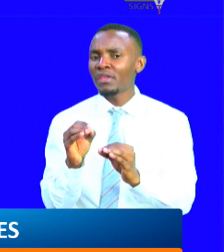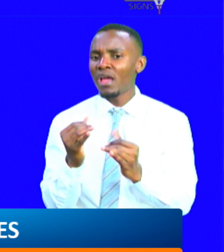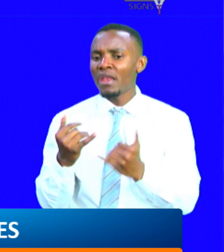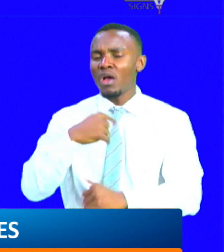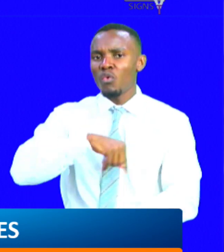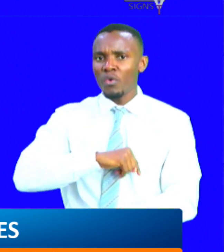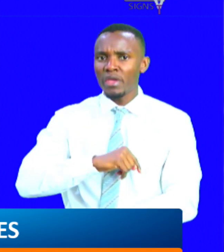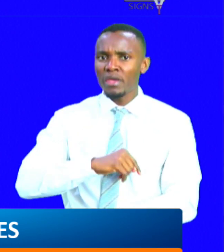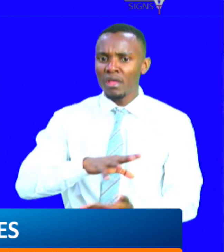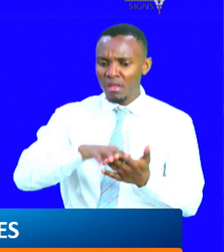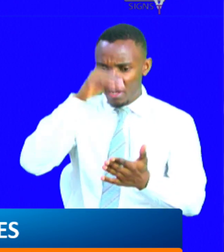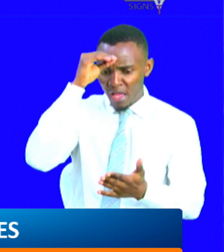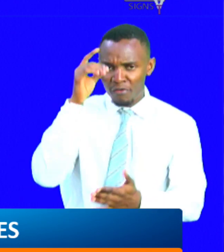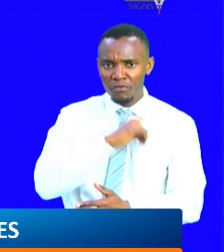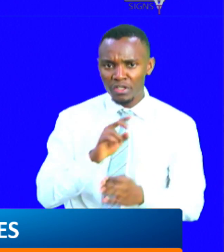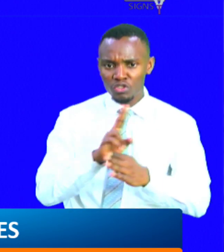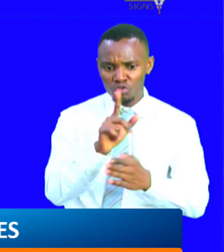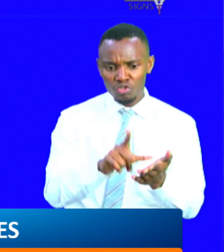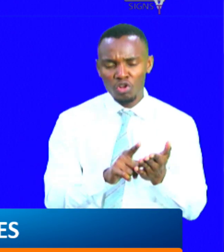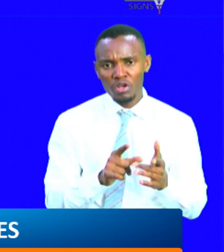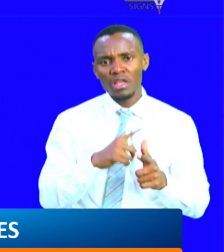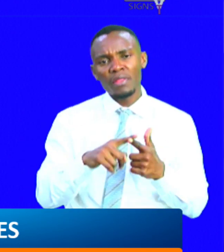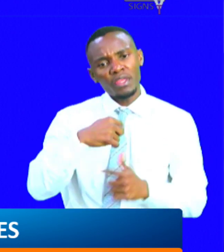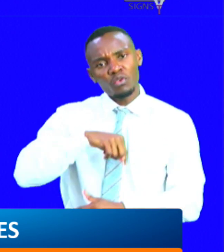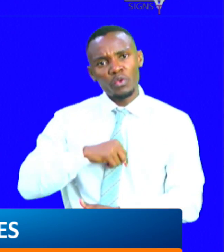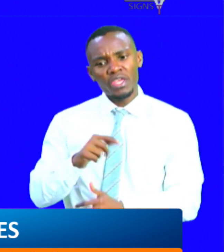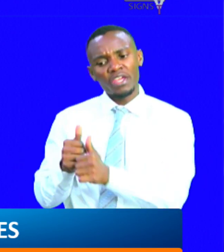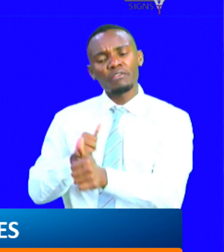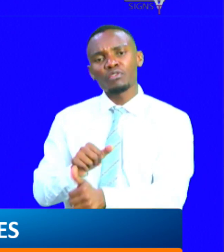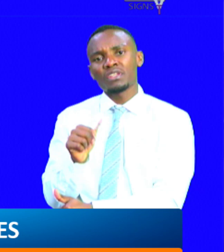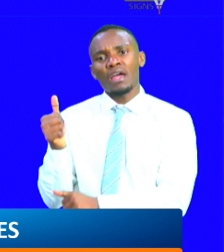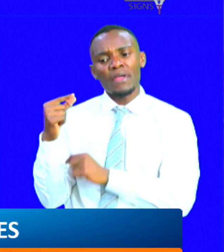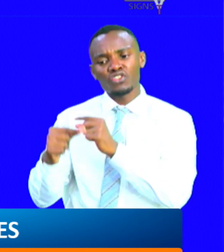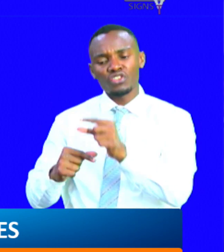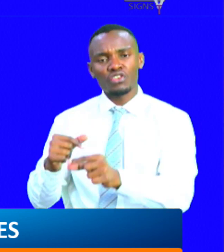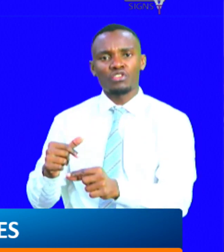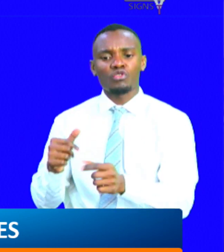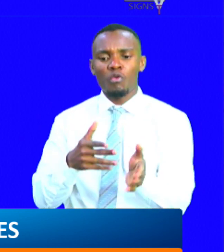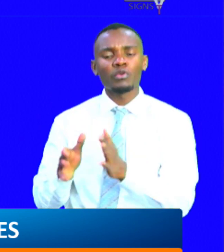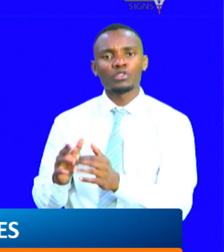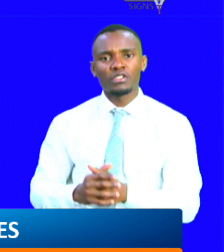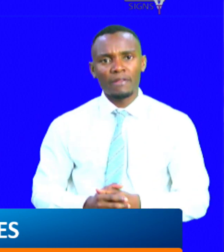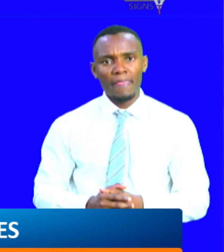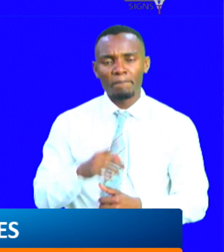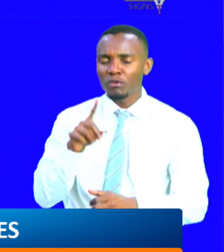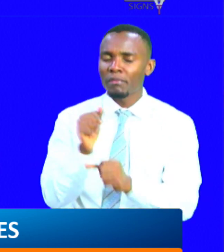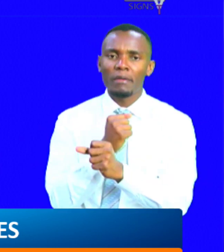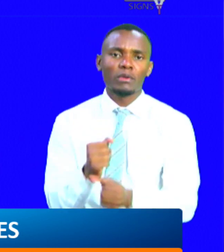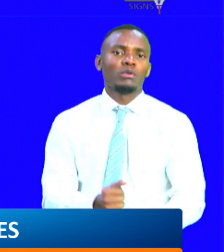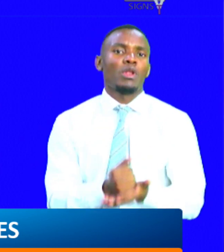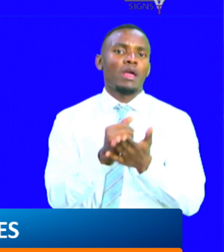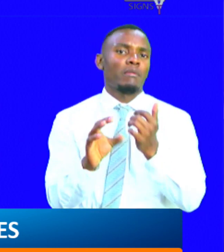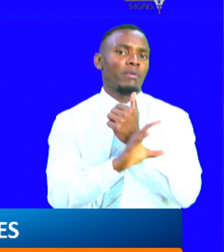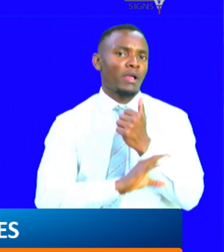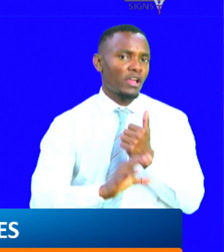first generation alafu tuwanyime vizazi zetu nafasi kama ile. You can never help a country if